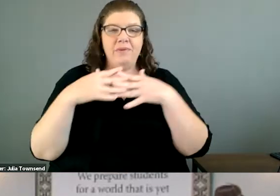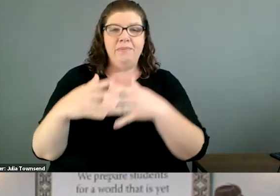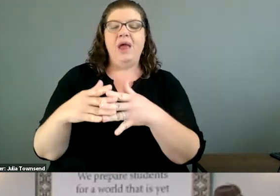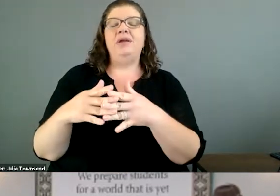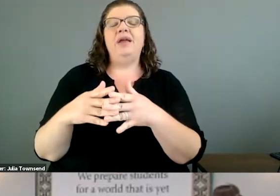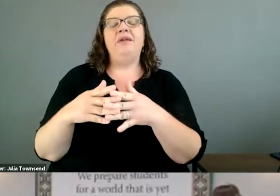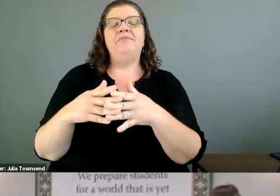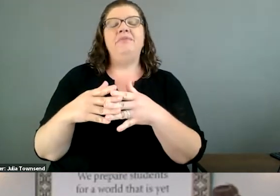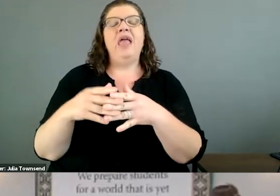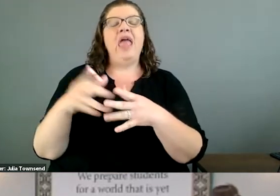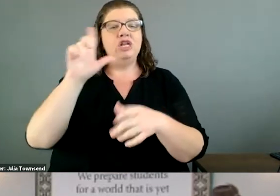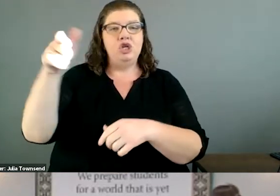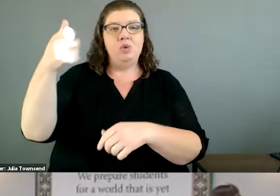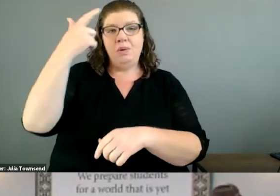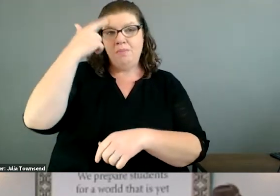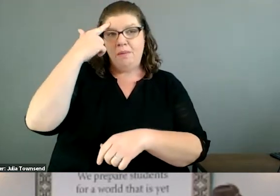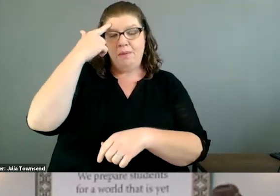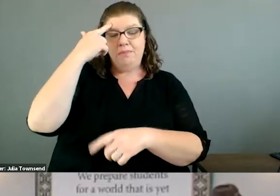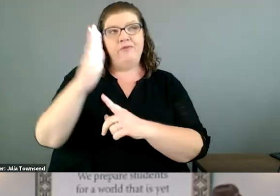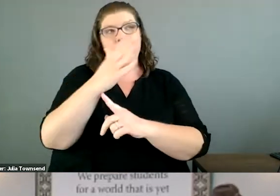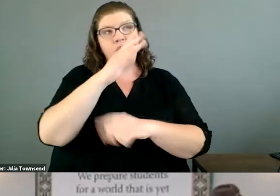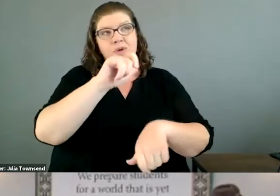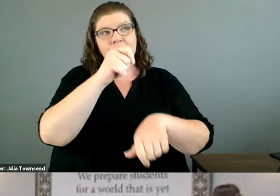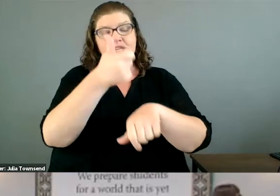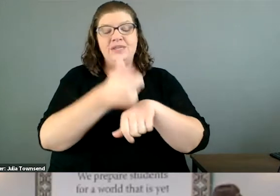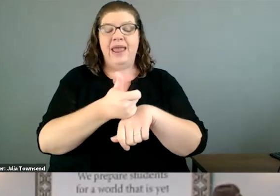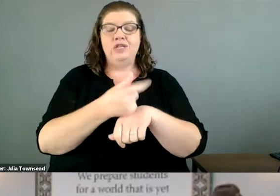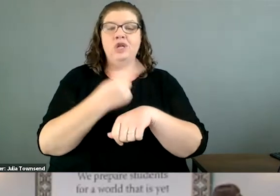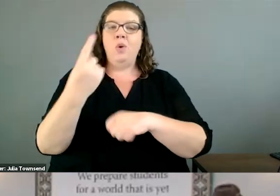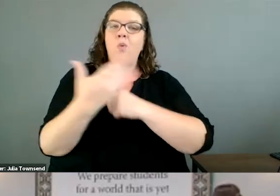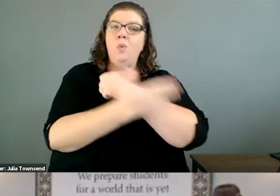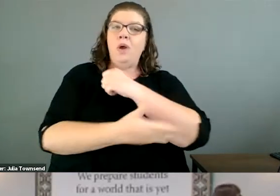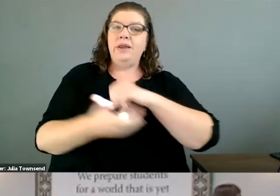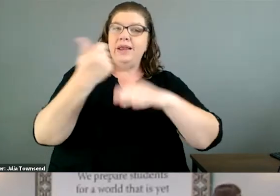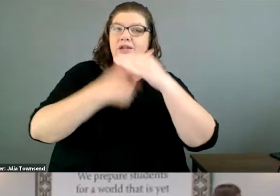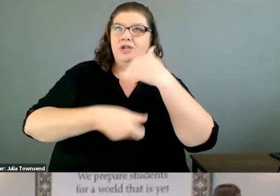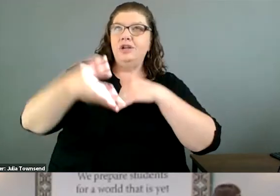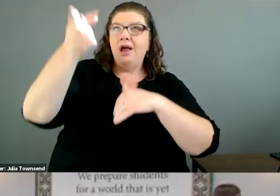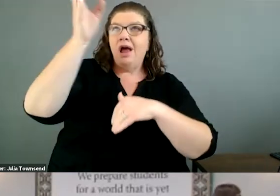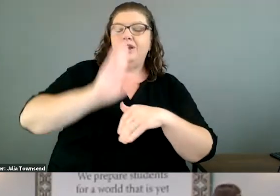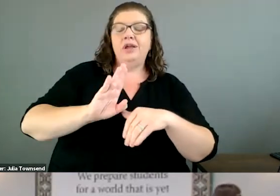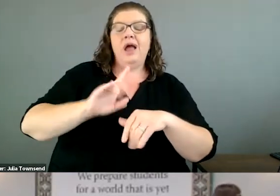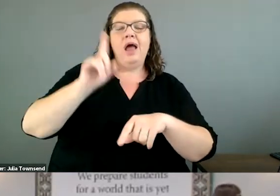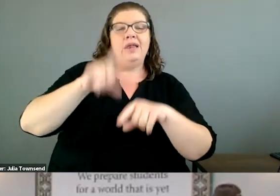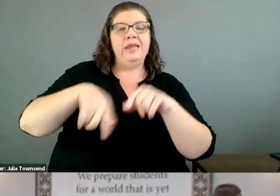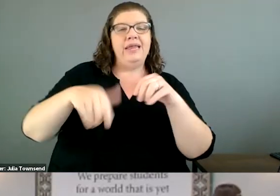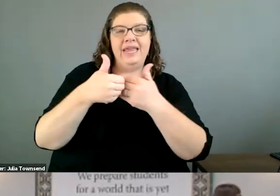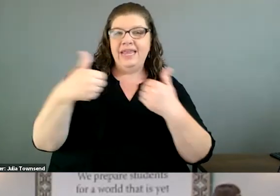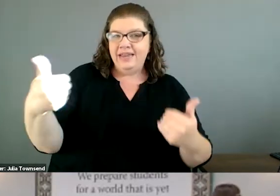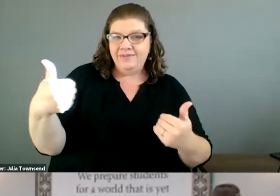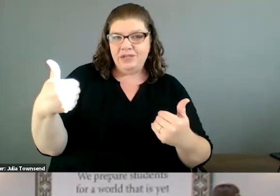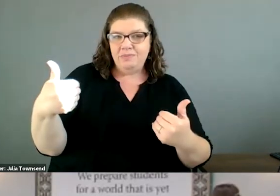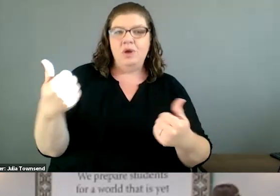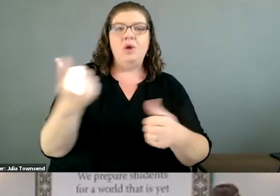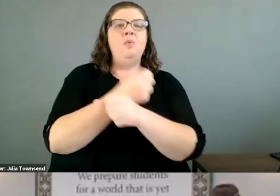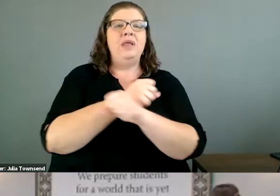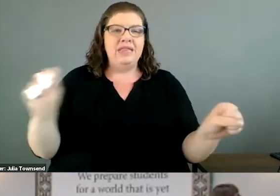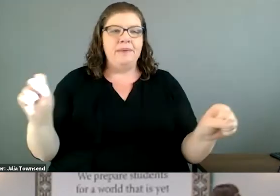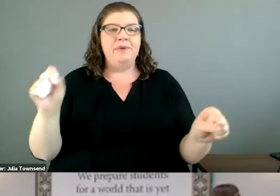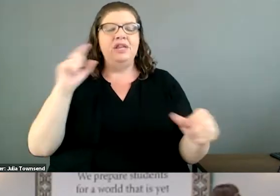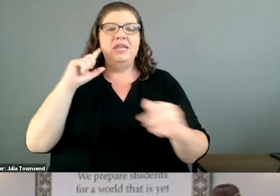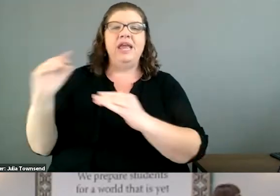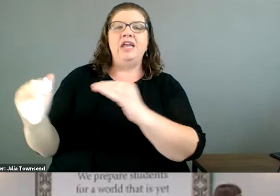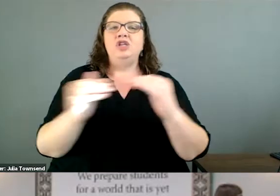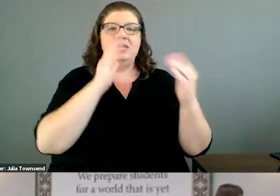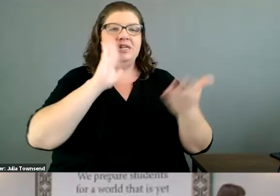of America and to the republic for which it stands, one nation, under God, indivisible, with